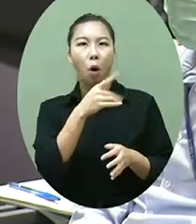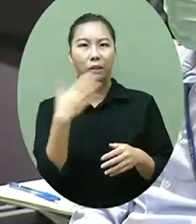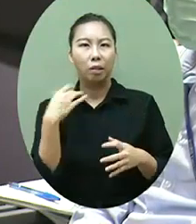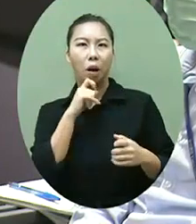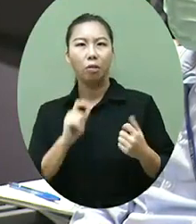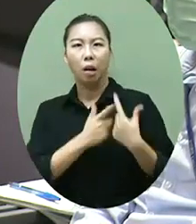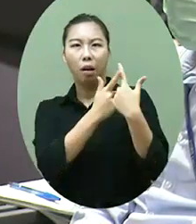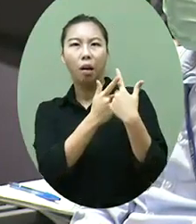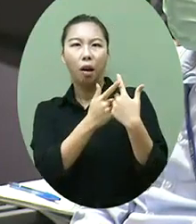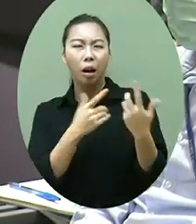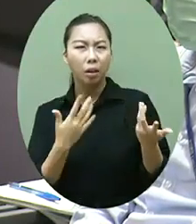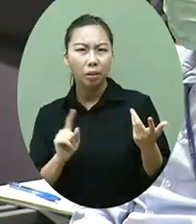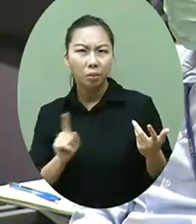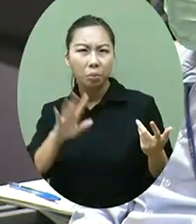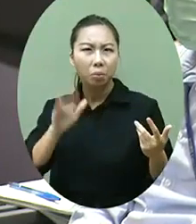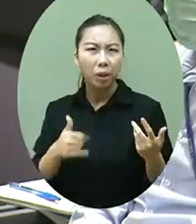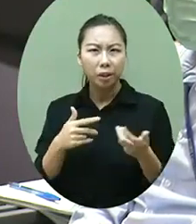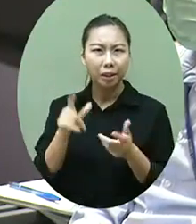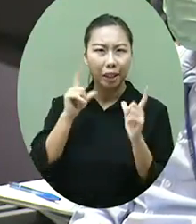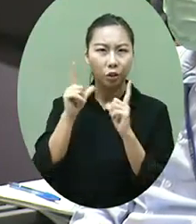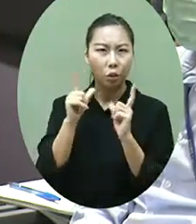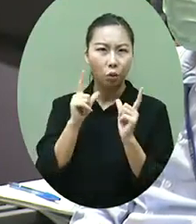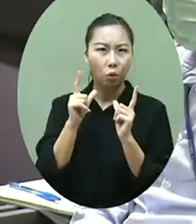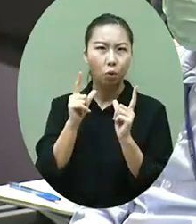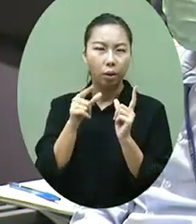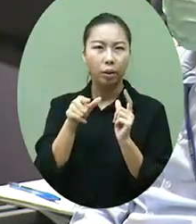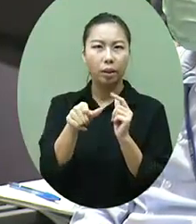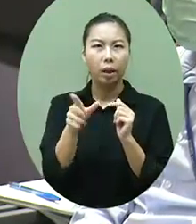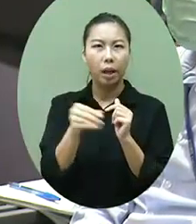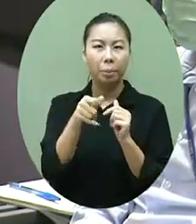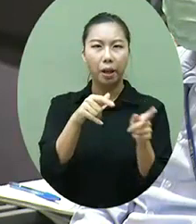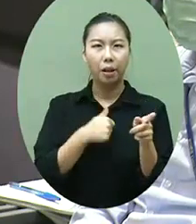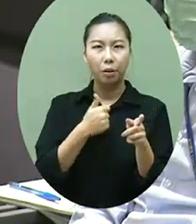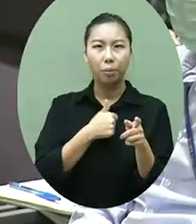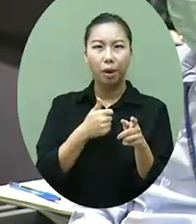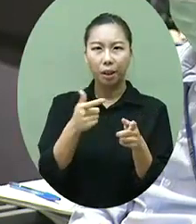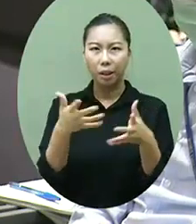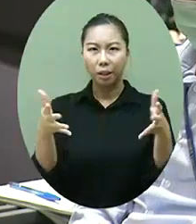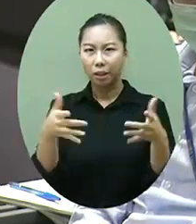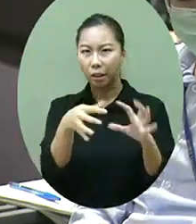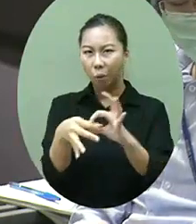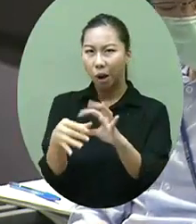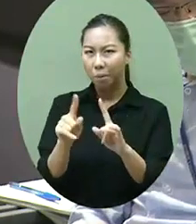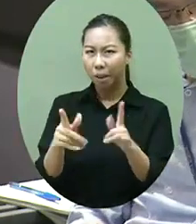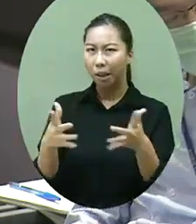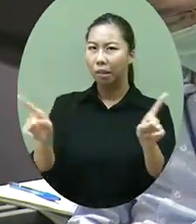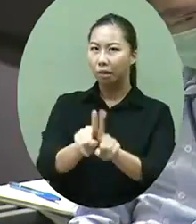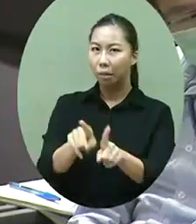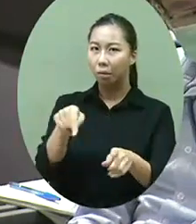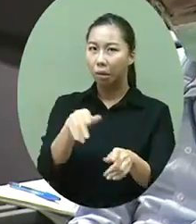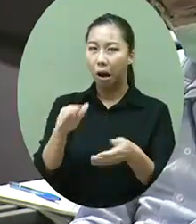in the past. So how would you describe your relationship with your current boss? And are you confident that you could work well with